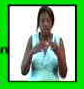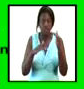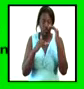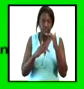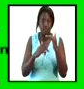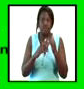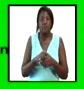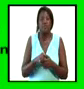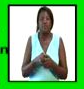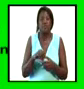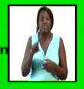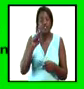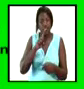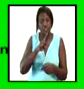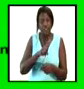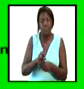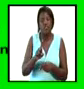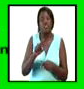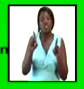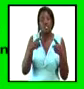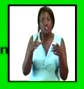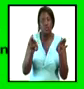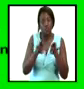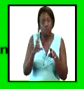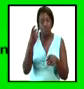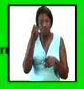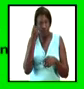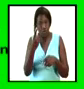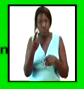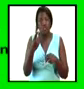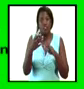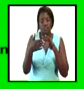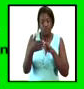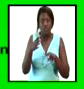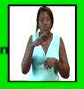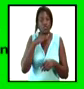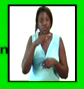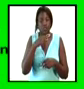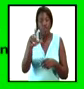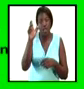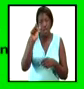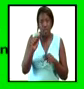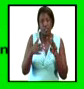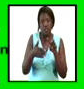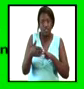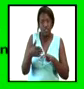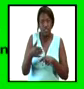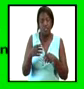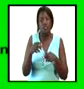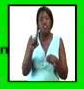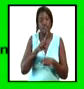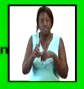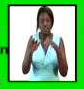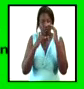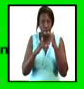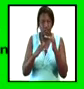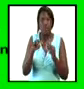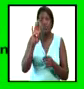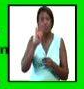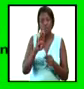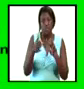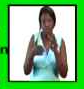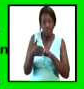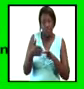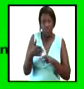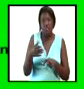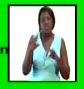What is the first step in understanding a passage? Is it A, to read the introduction, B, to read the title,